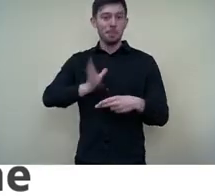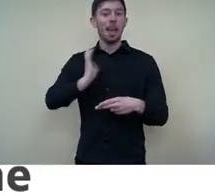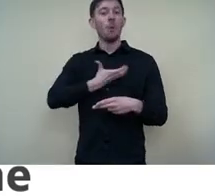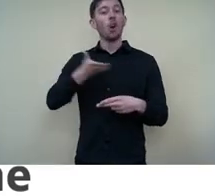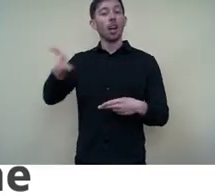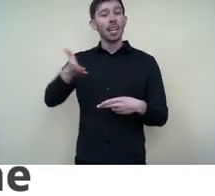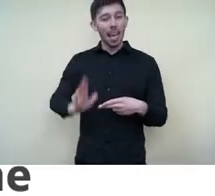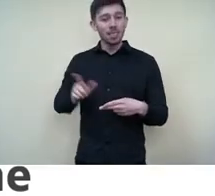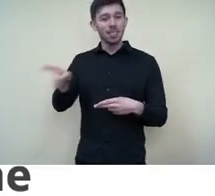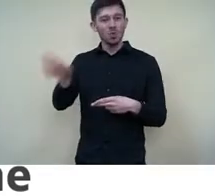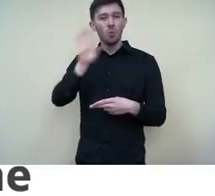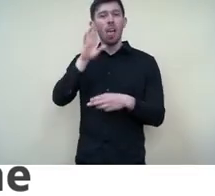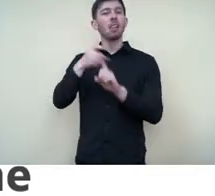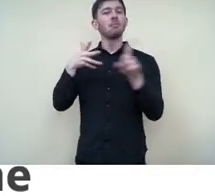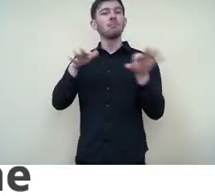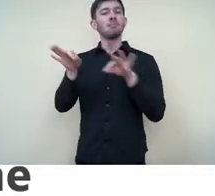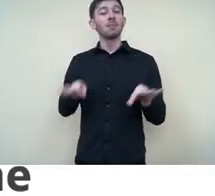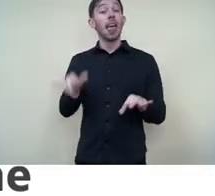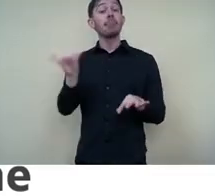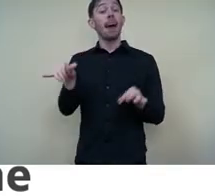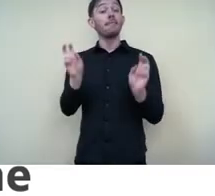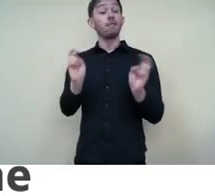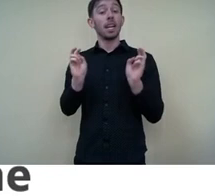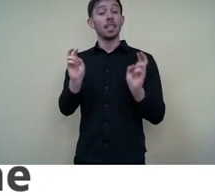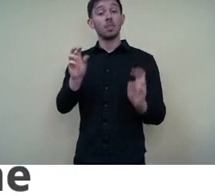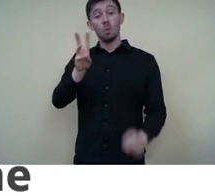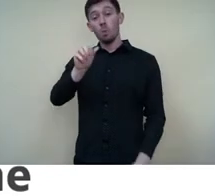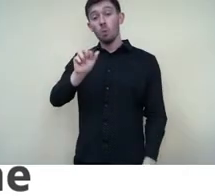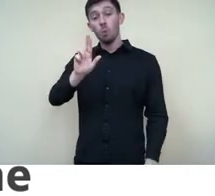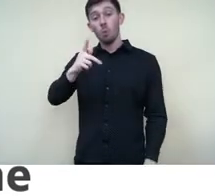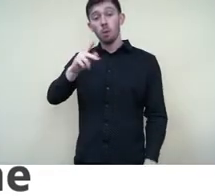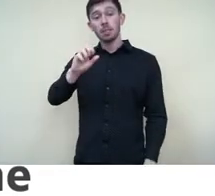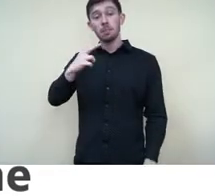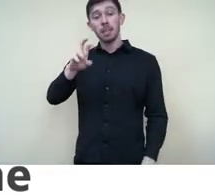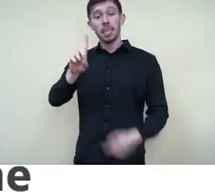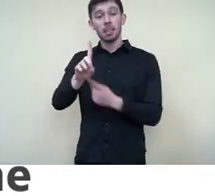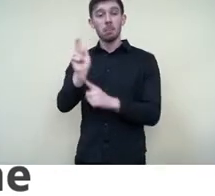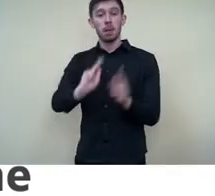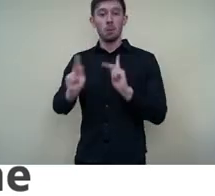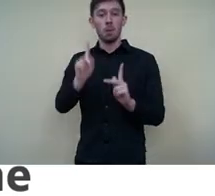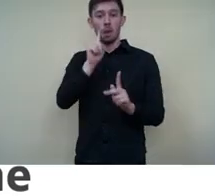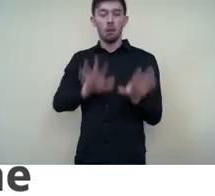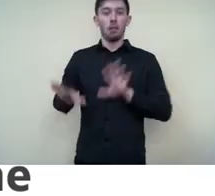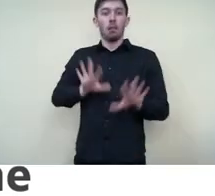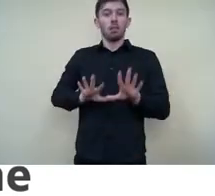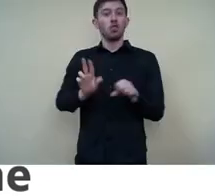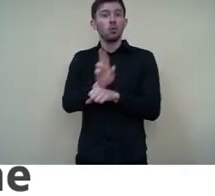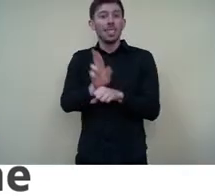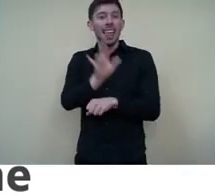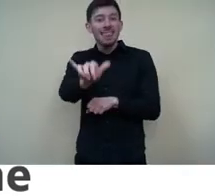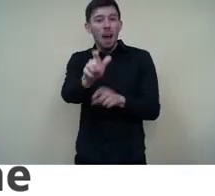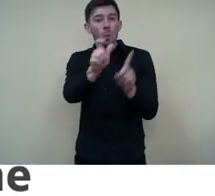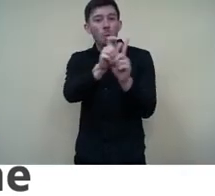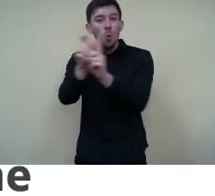into, this phrasing really freaked her out. And a lot of health professionals decried this. They said that using these words or